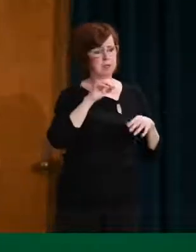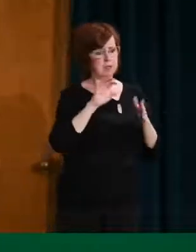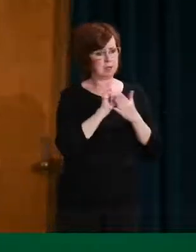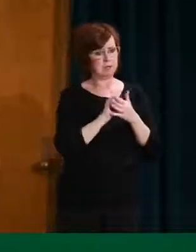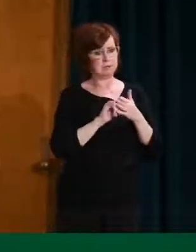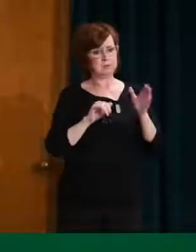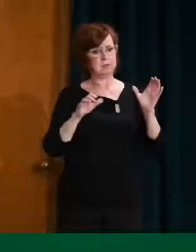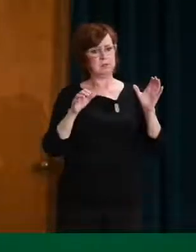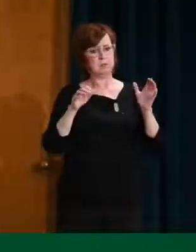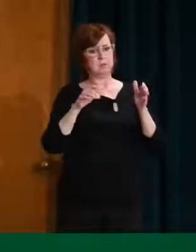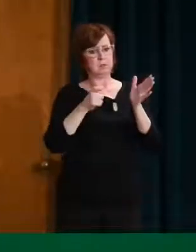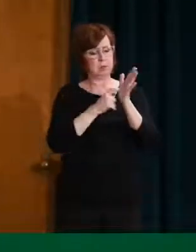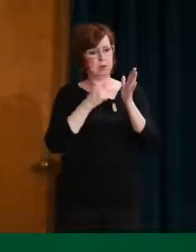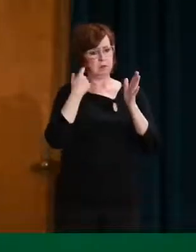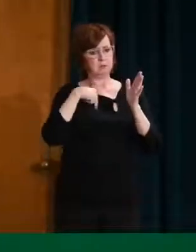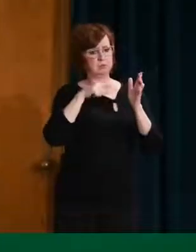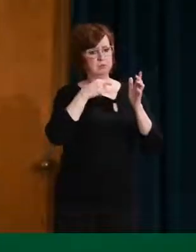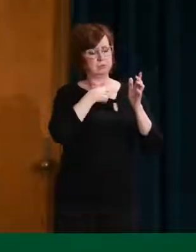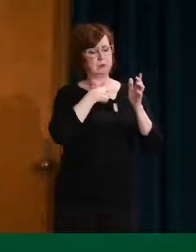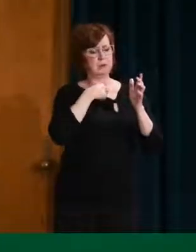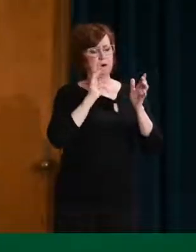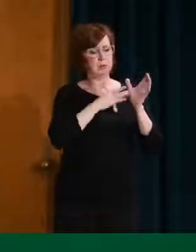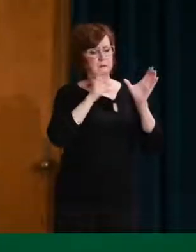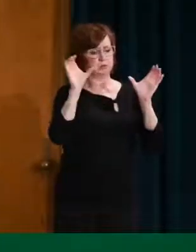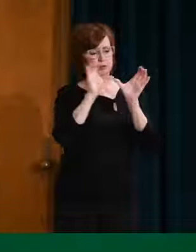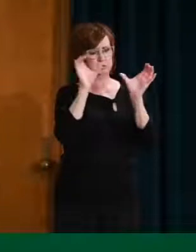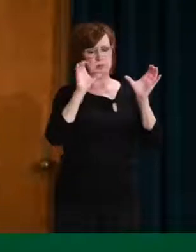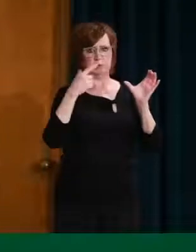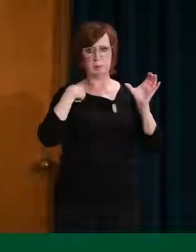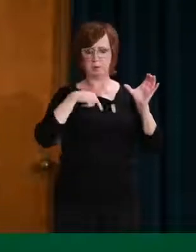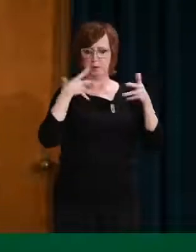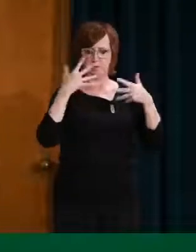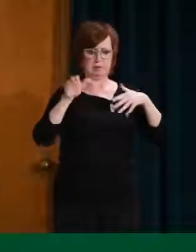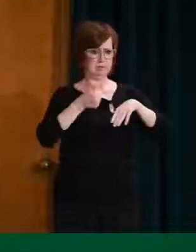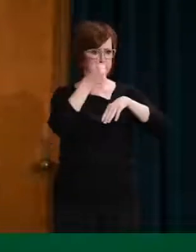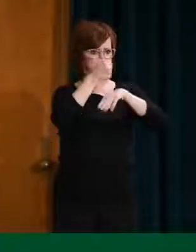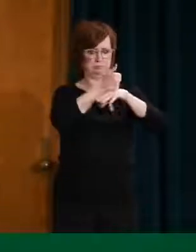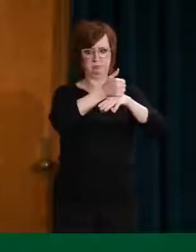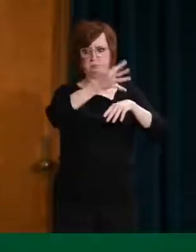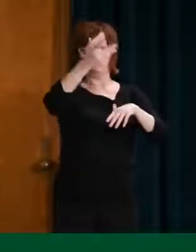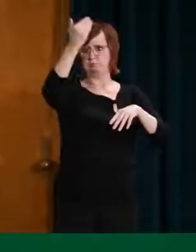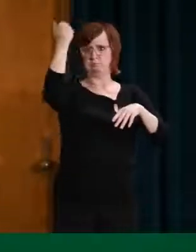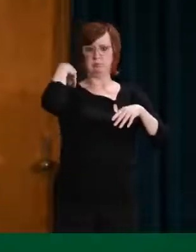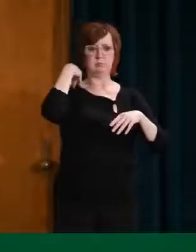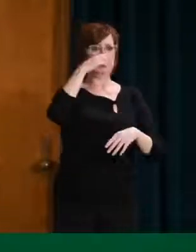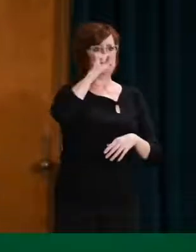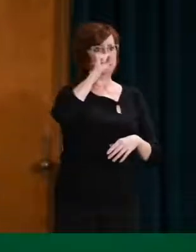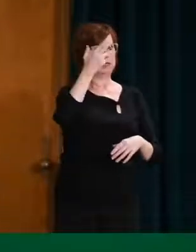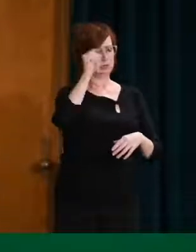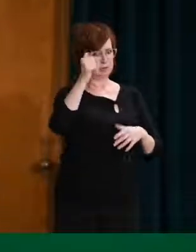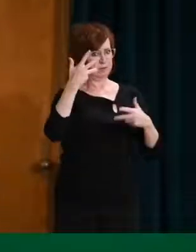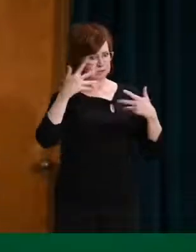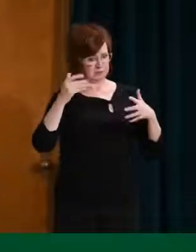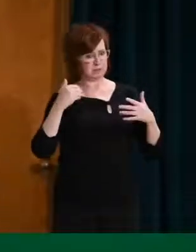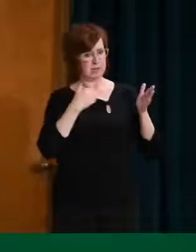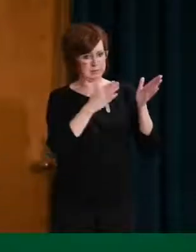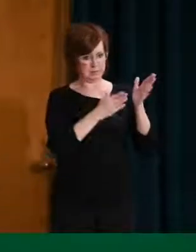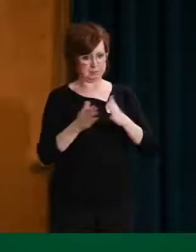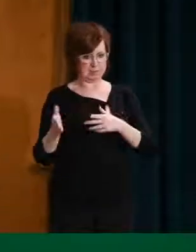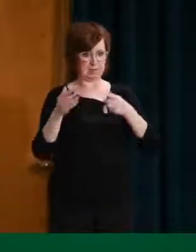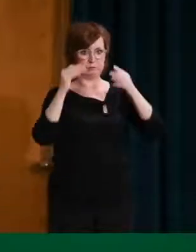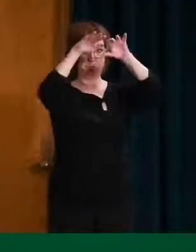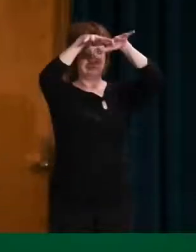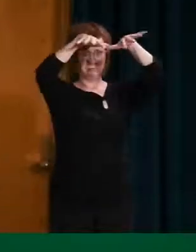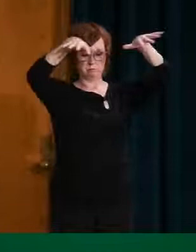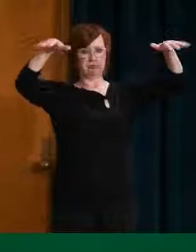Canada, and we've had one within our health authority since near the start of our formation. From that, you can expand out to always be